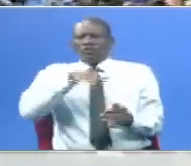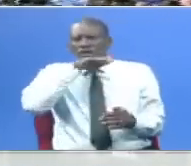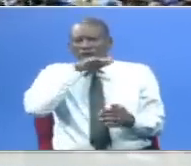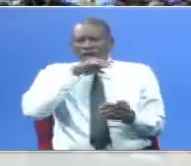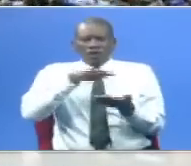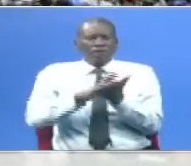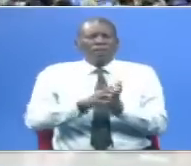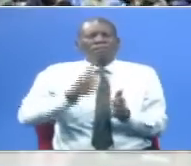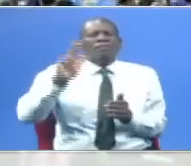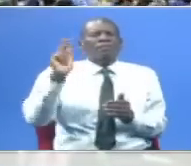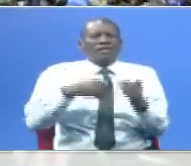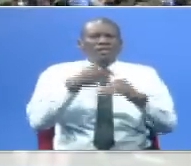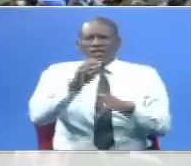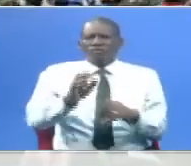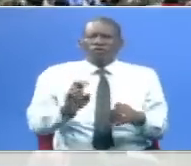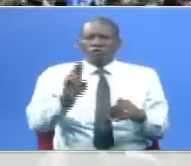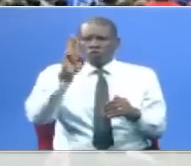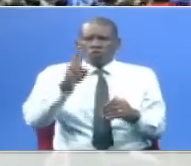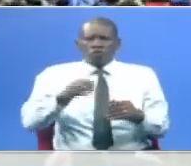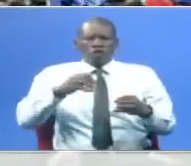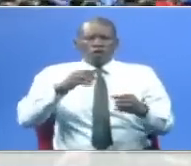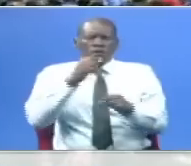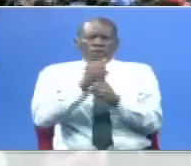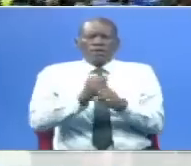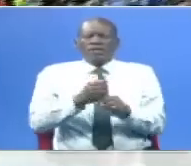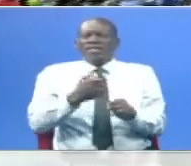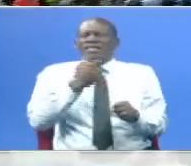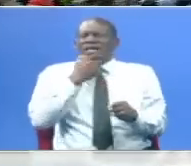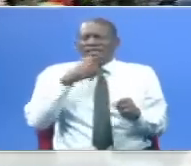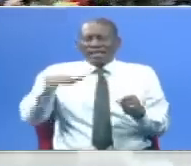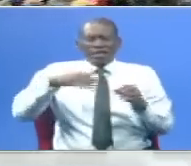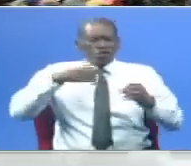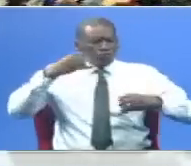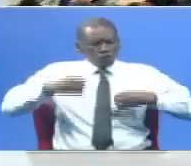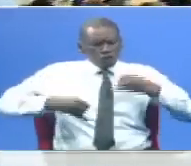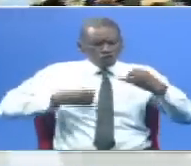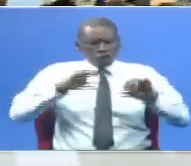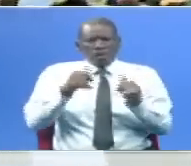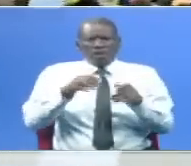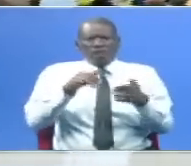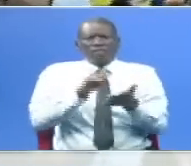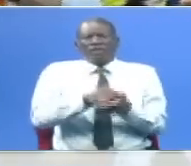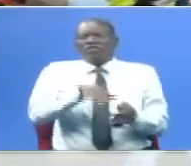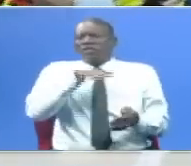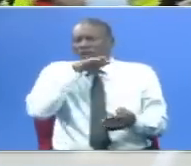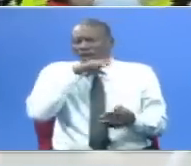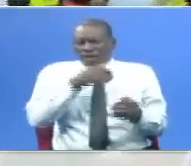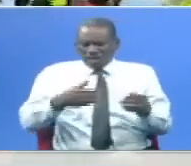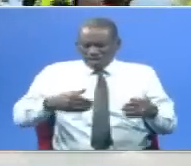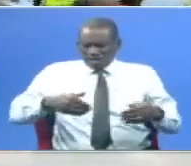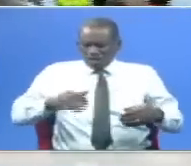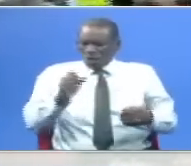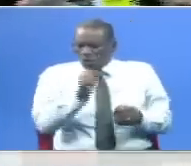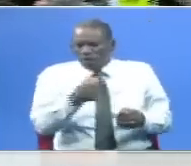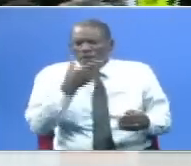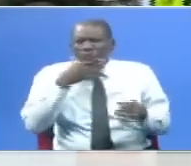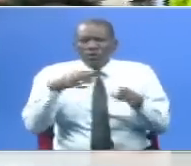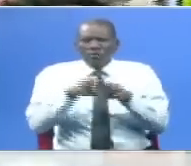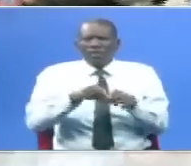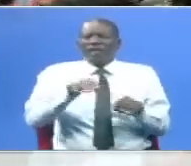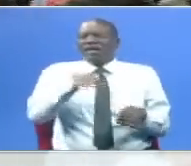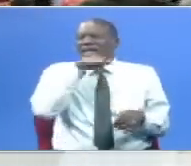succeed President Kenyatta excited his Nyanza backyard so much that Raila's elder brother, Uhuru Odinga, gave